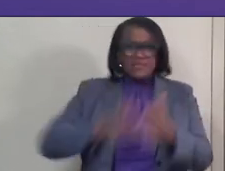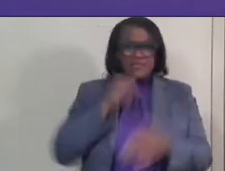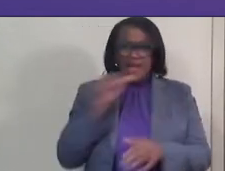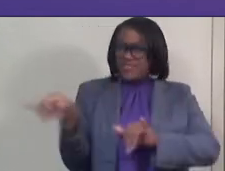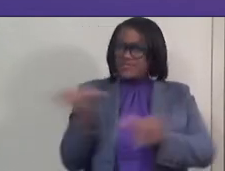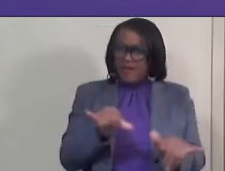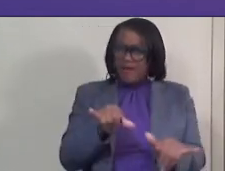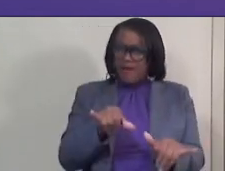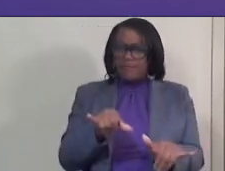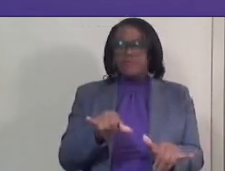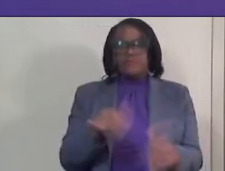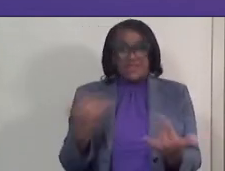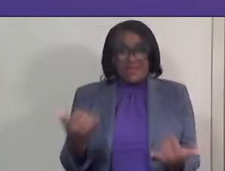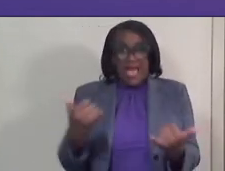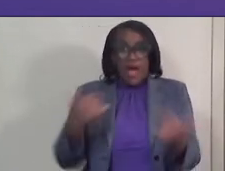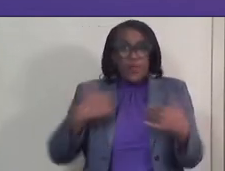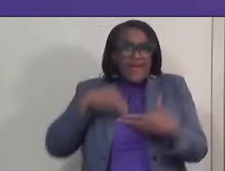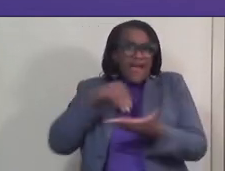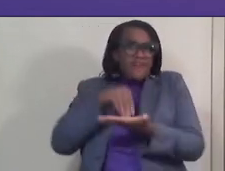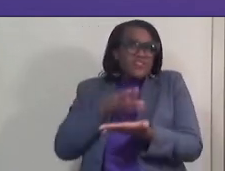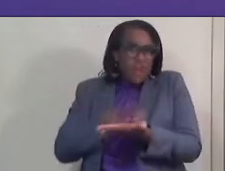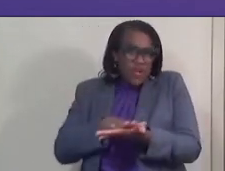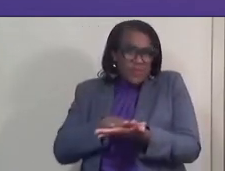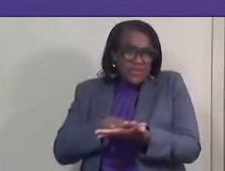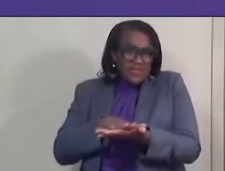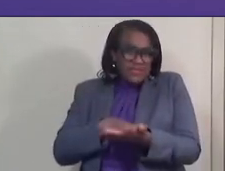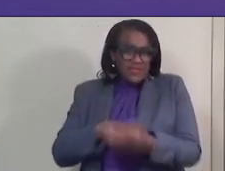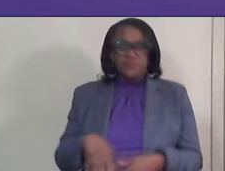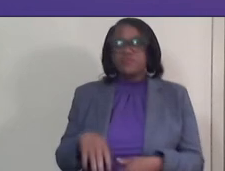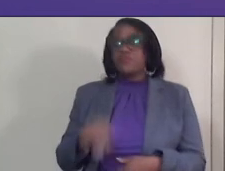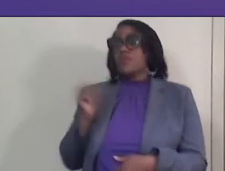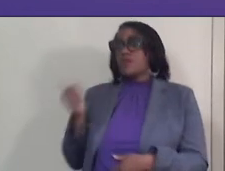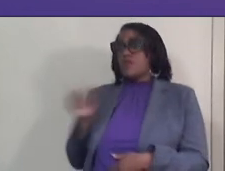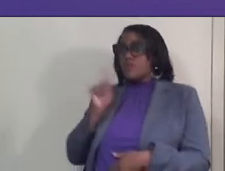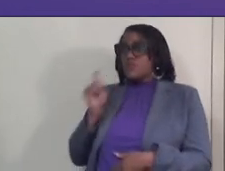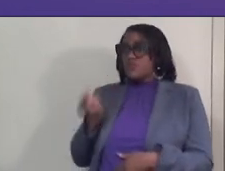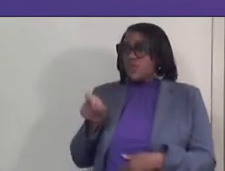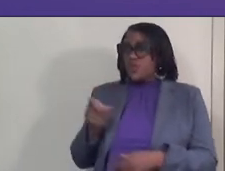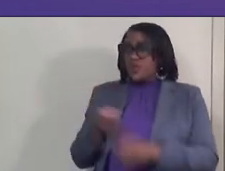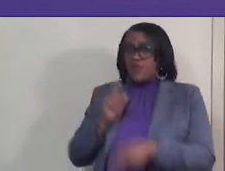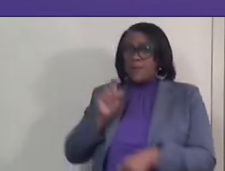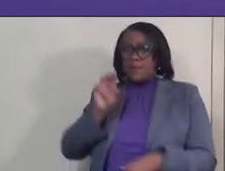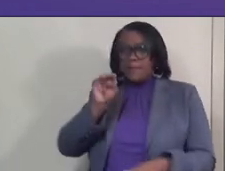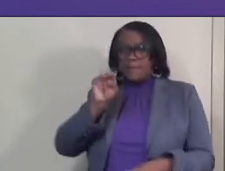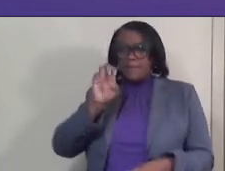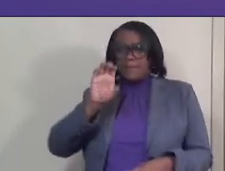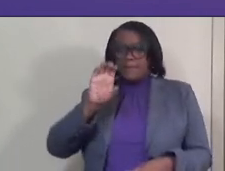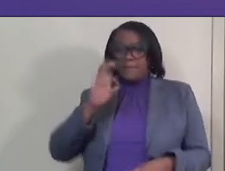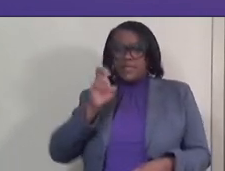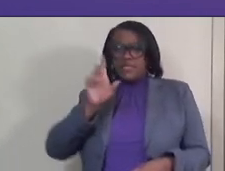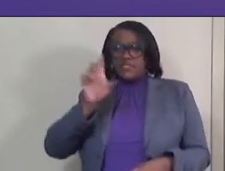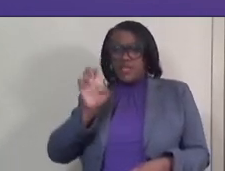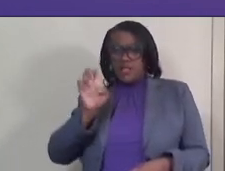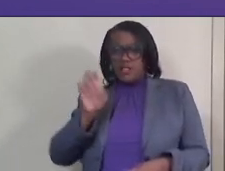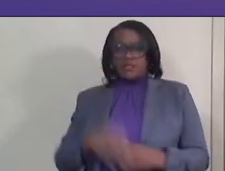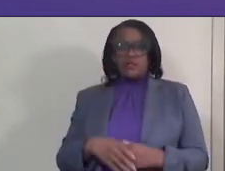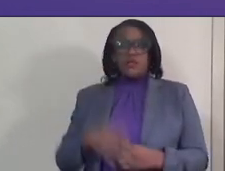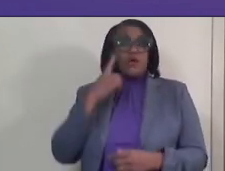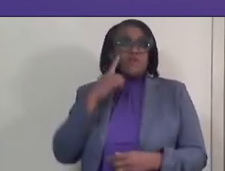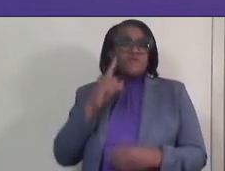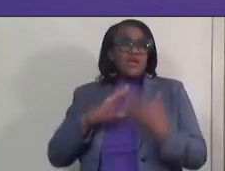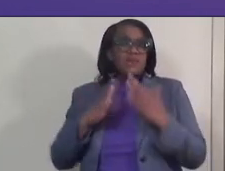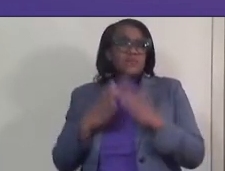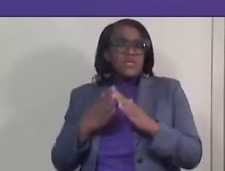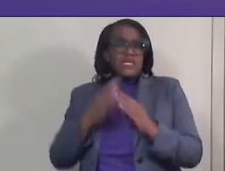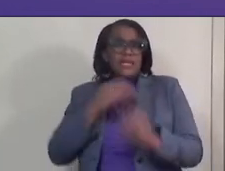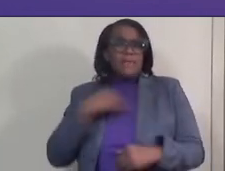Thanks. We have another question here from Michelle. For community members that have felt silenced,